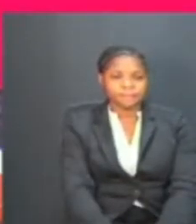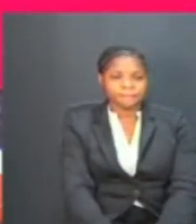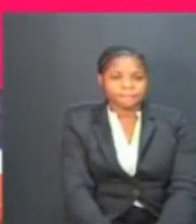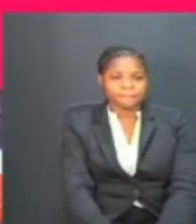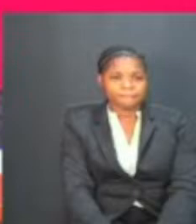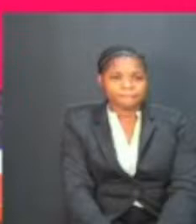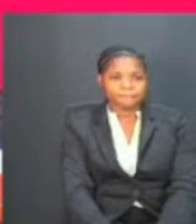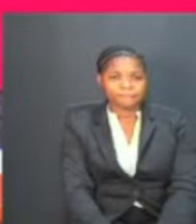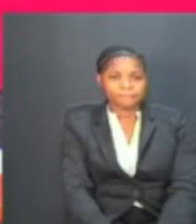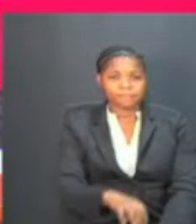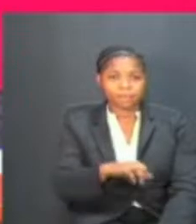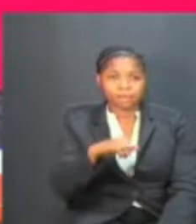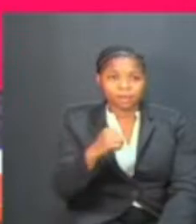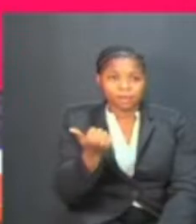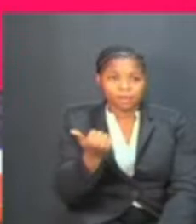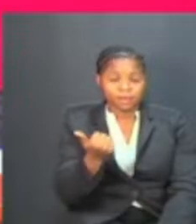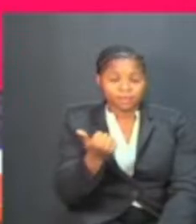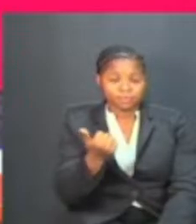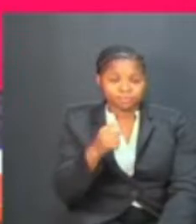Any supplementary?